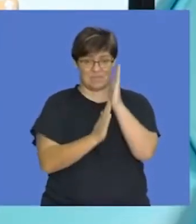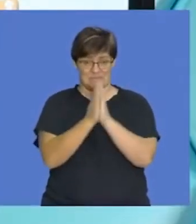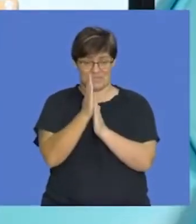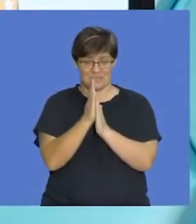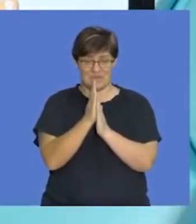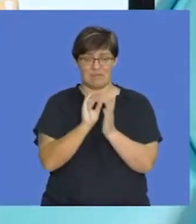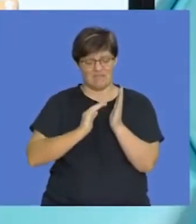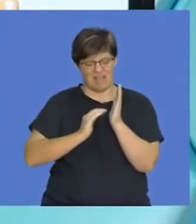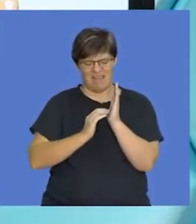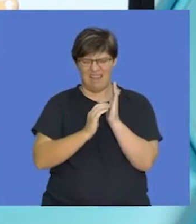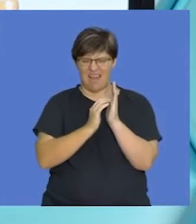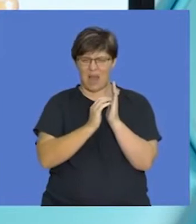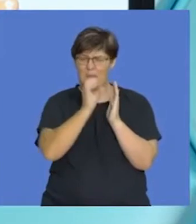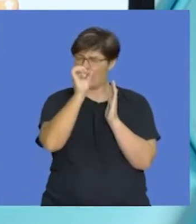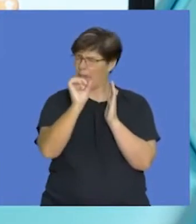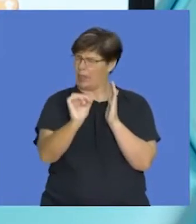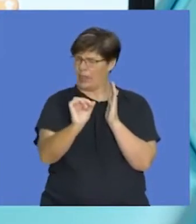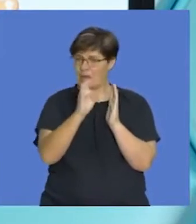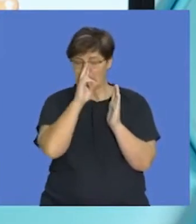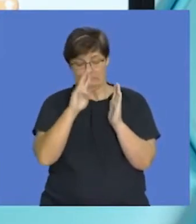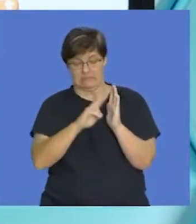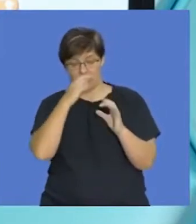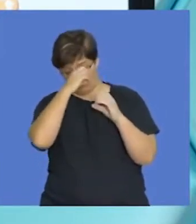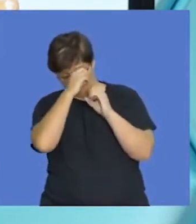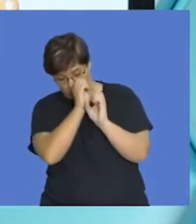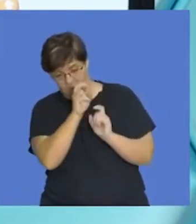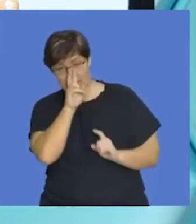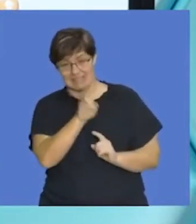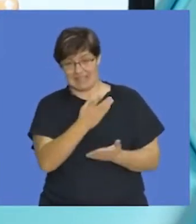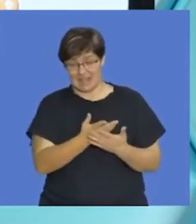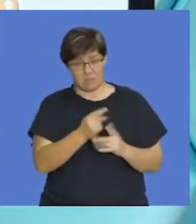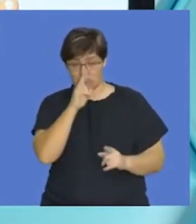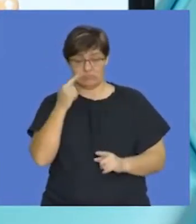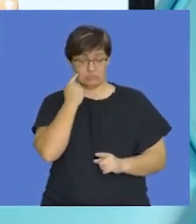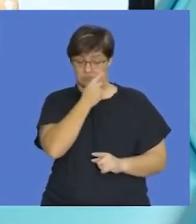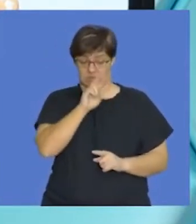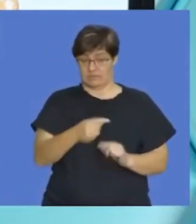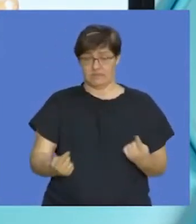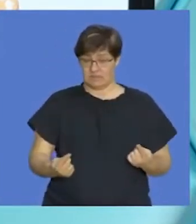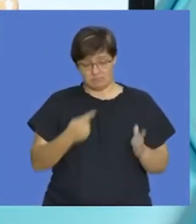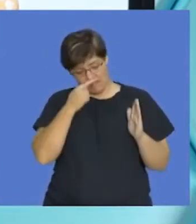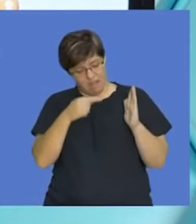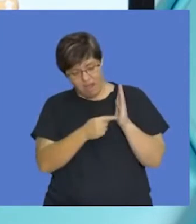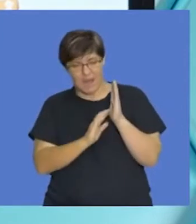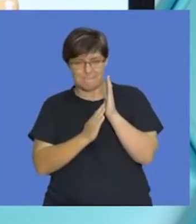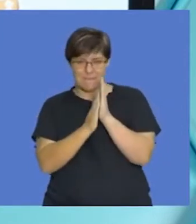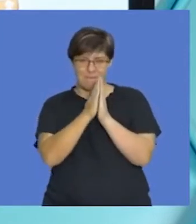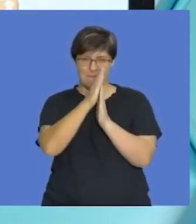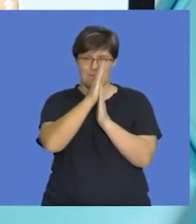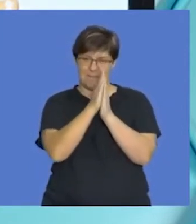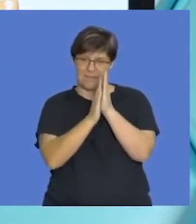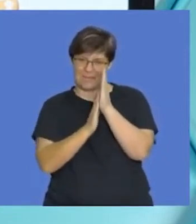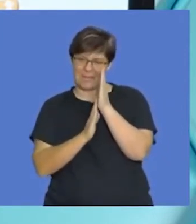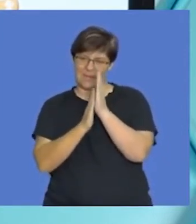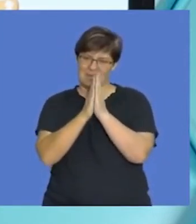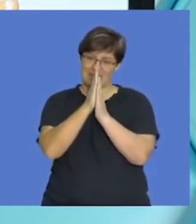that you've got those little microscopic bumps because of the atoms that have to get over each other. It's like